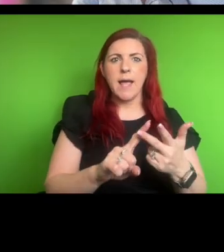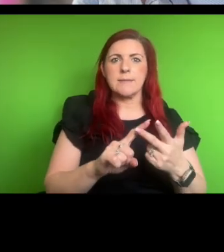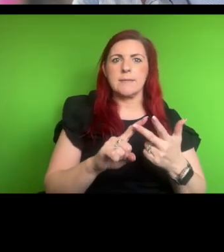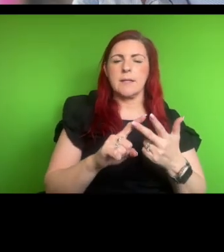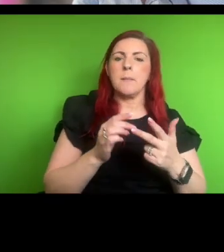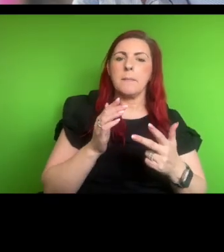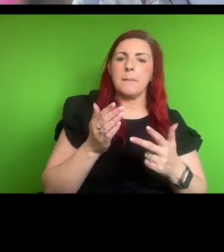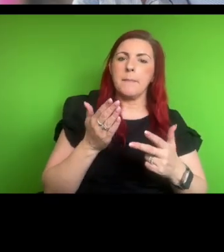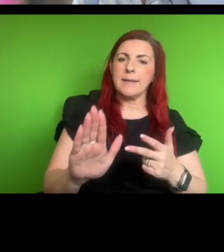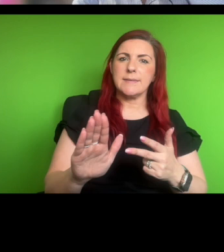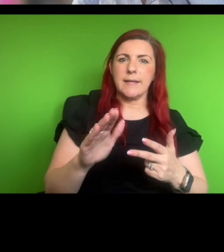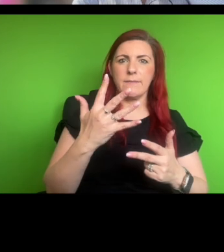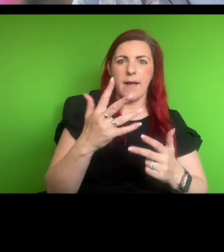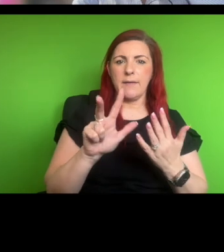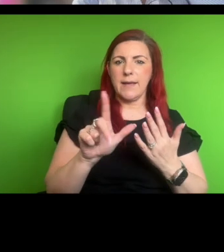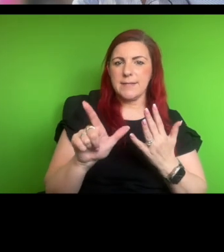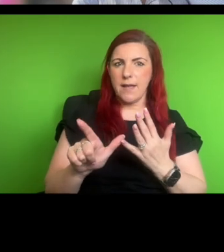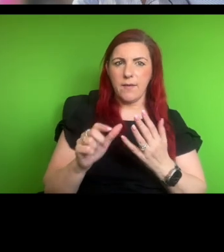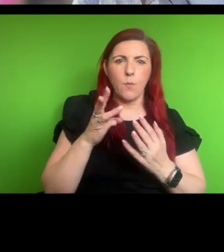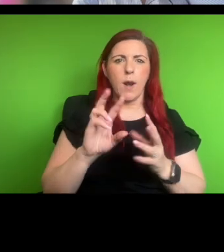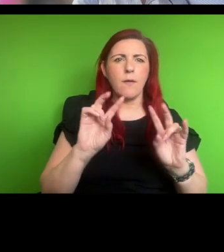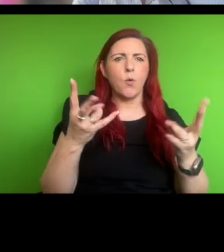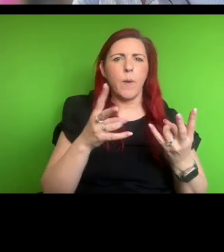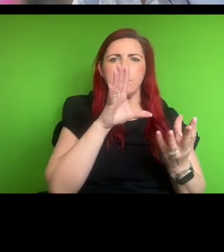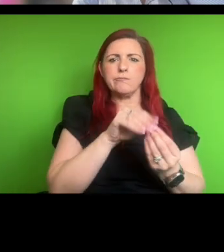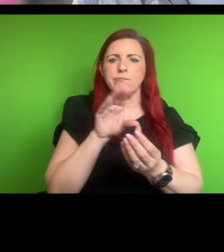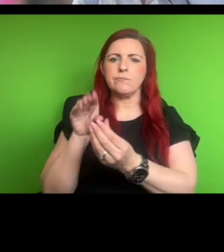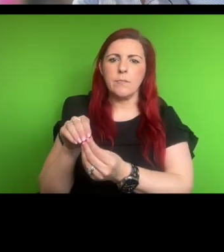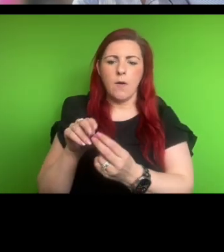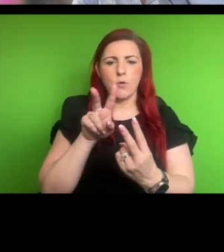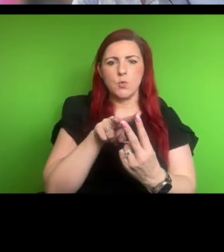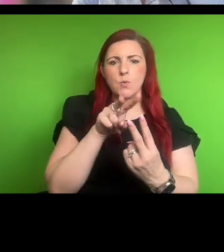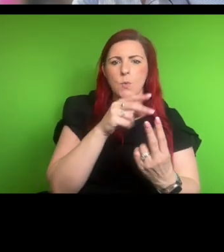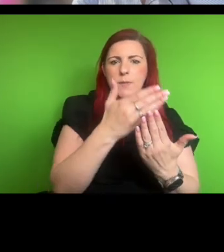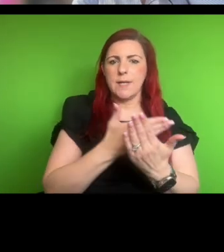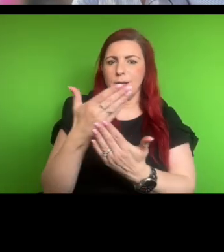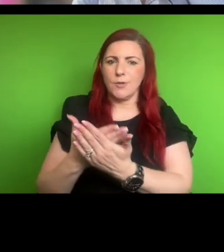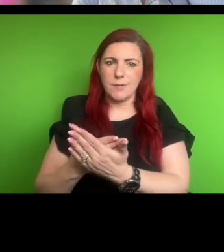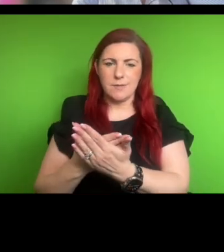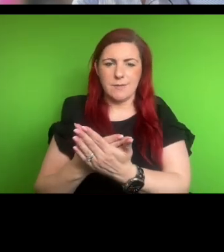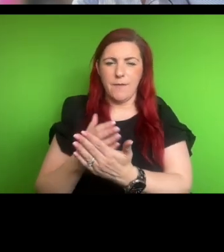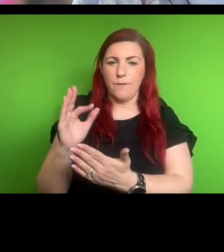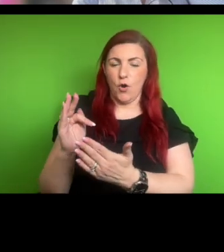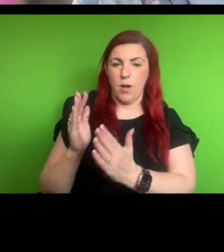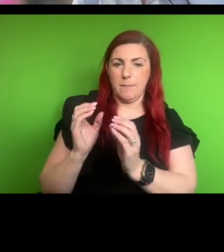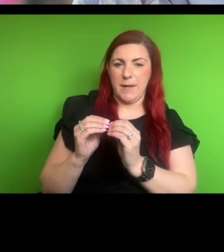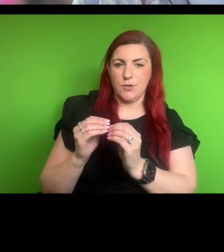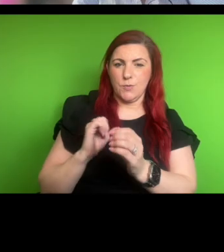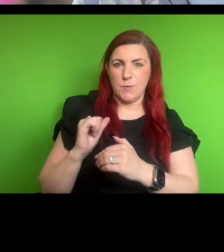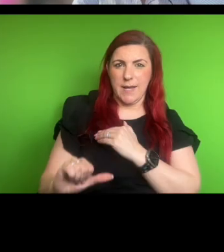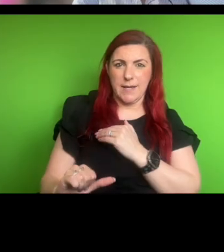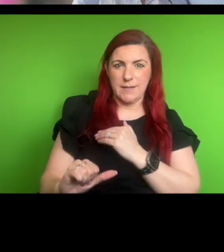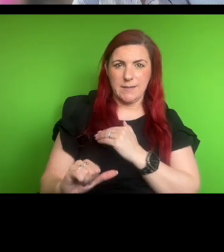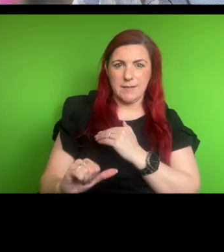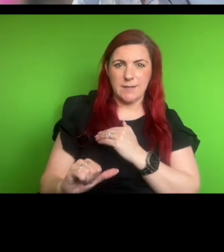quick overview on the two standards that Fergal referred to. Standards on support service,